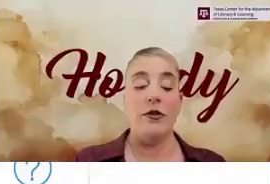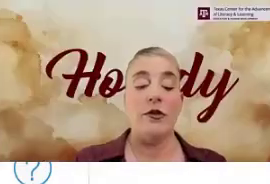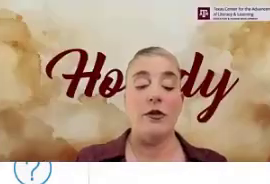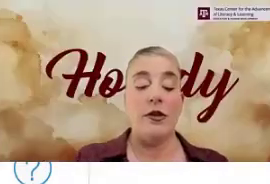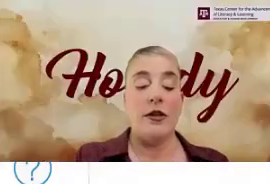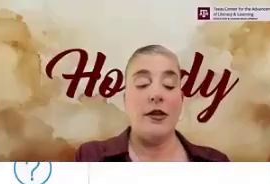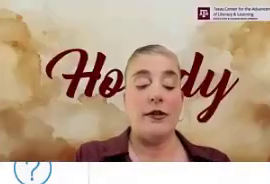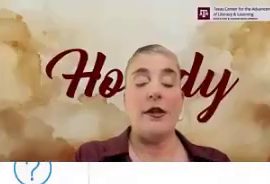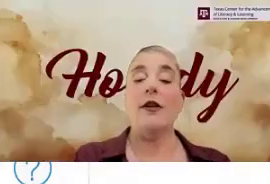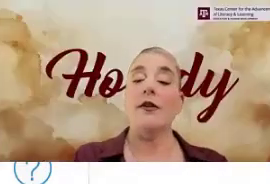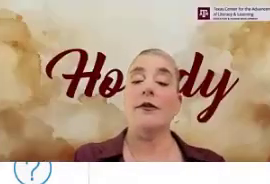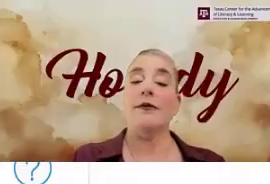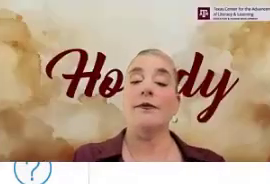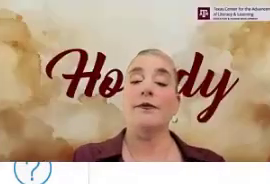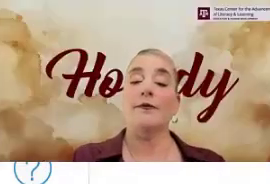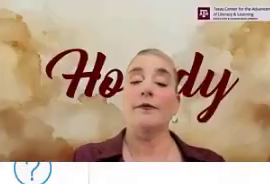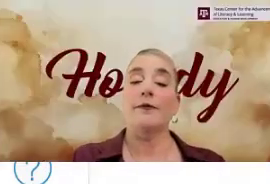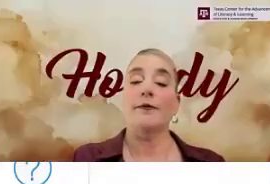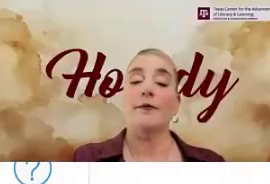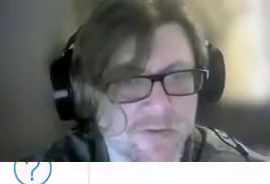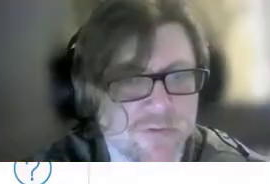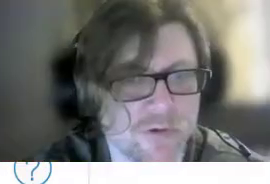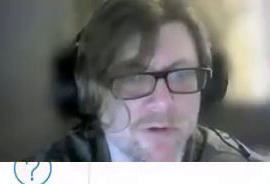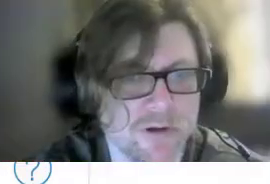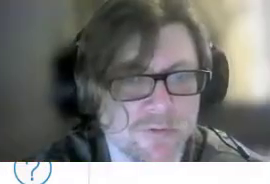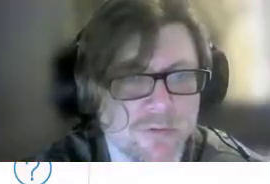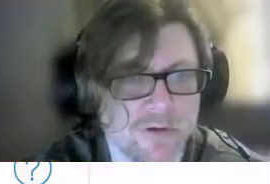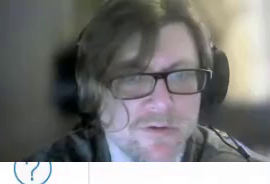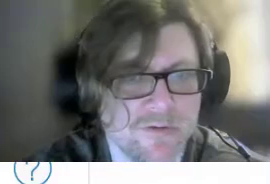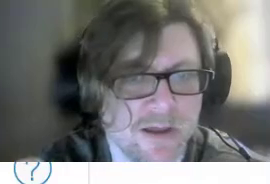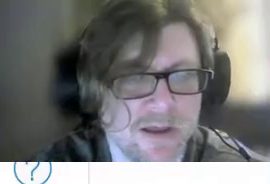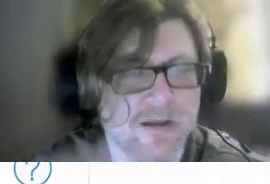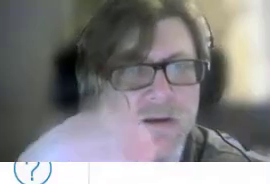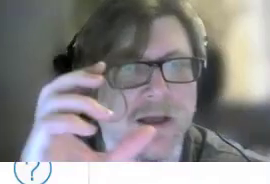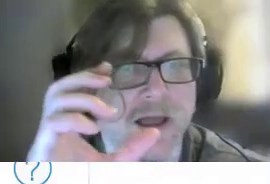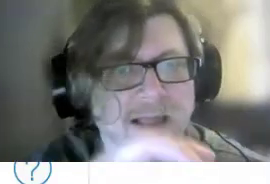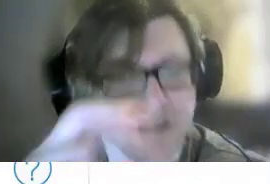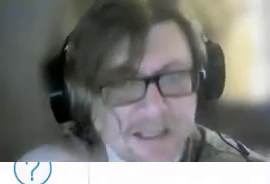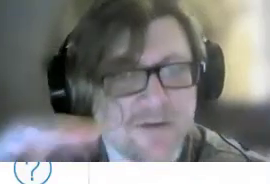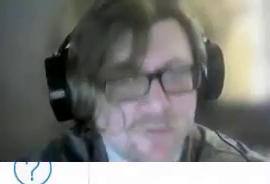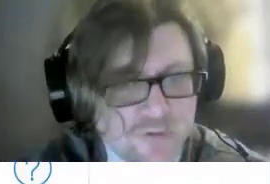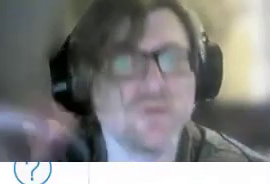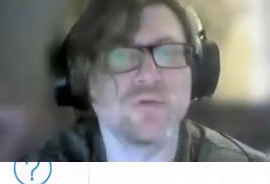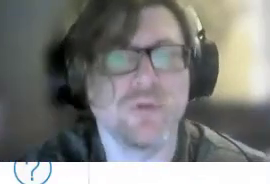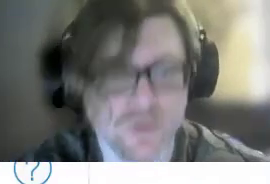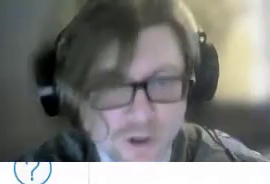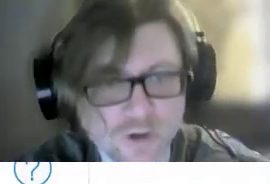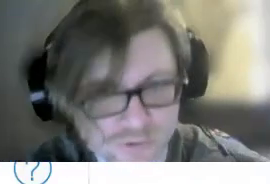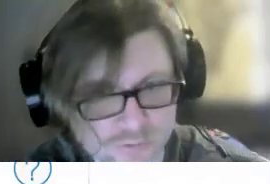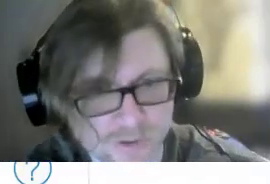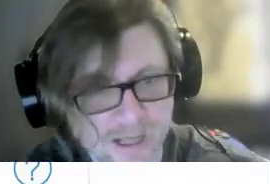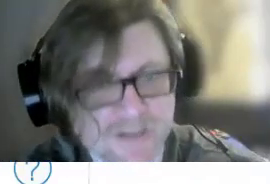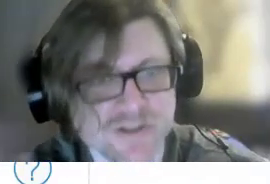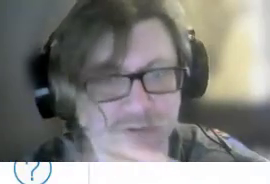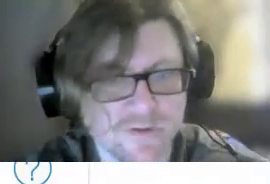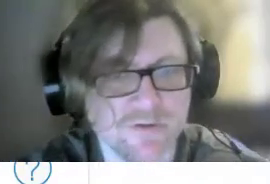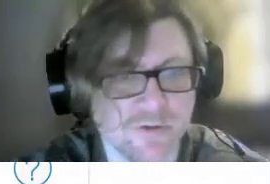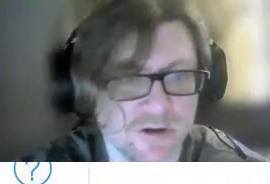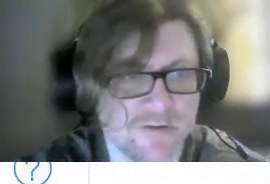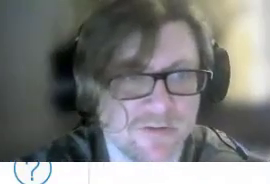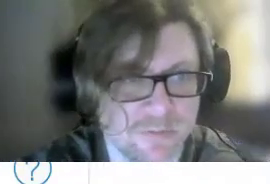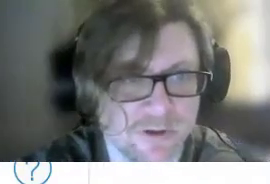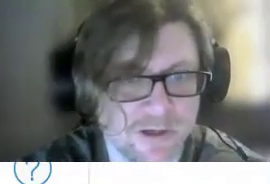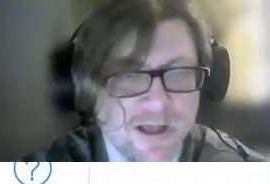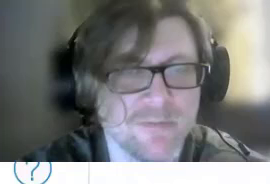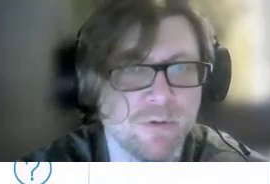Educational. And so the screen reader would, once we get the link in there, the screen reader is going to say a link to go to the National